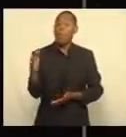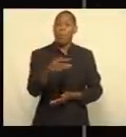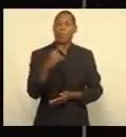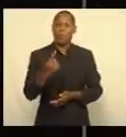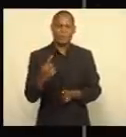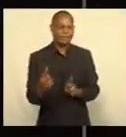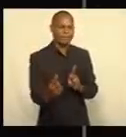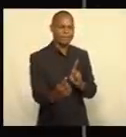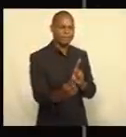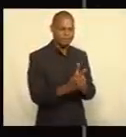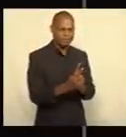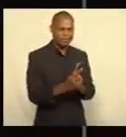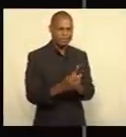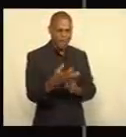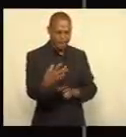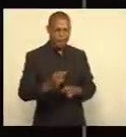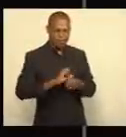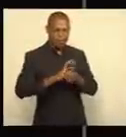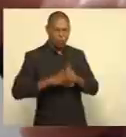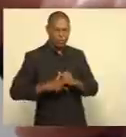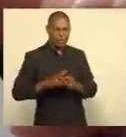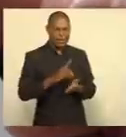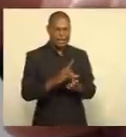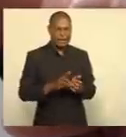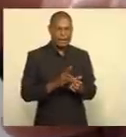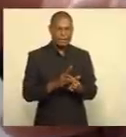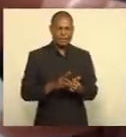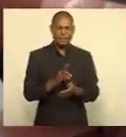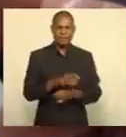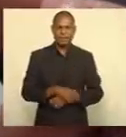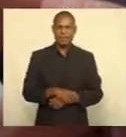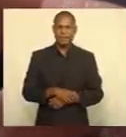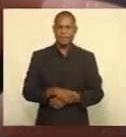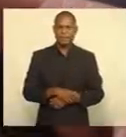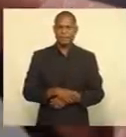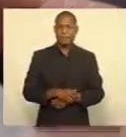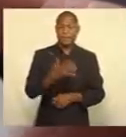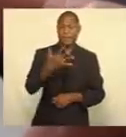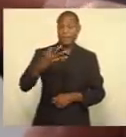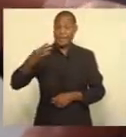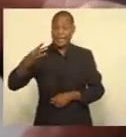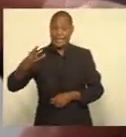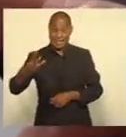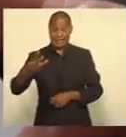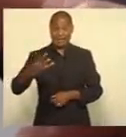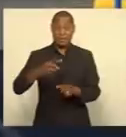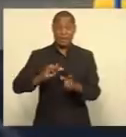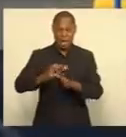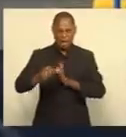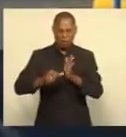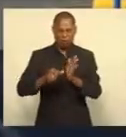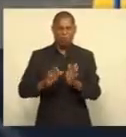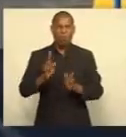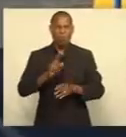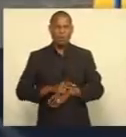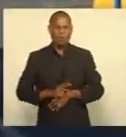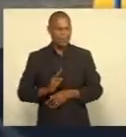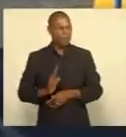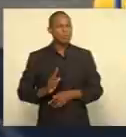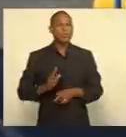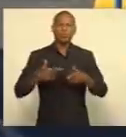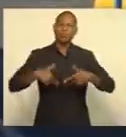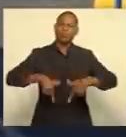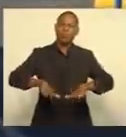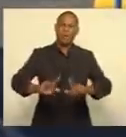persons exposed to COVID-19. The 53-year-old maid, while exposed to COVID-19, traveled between Lautoka